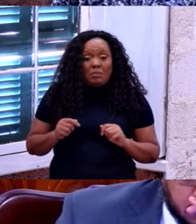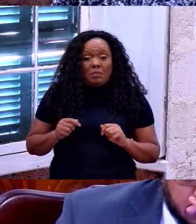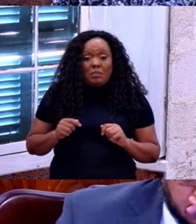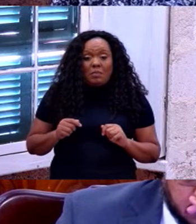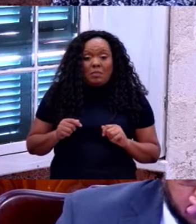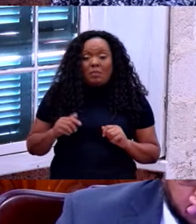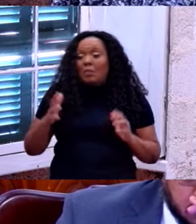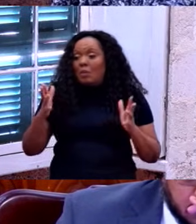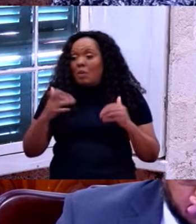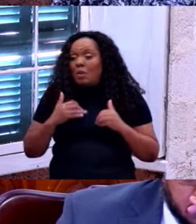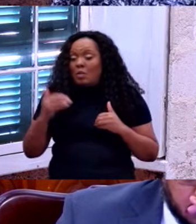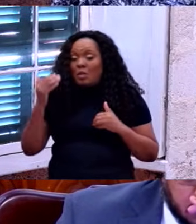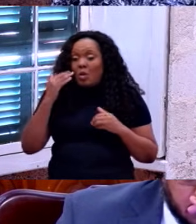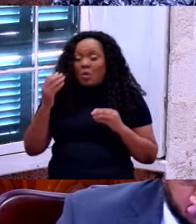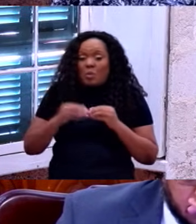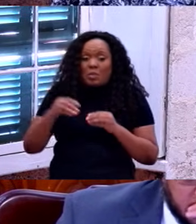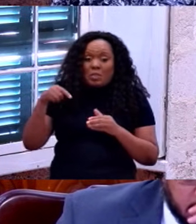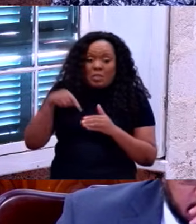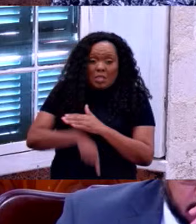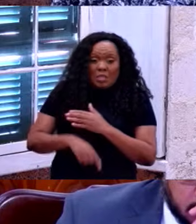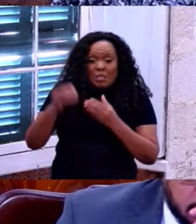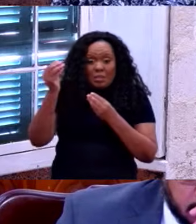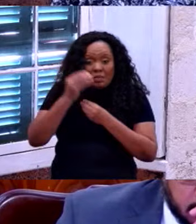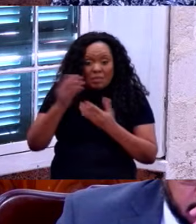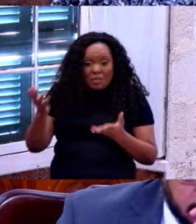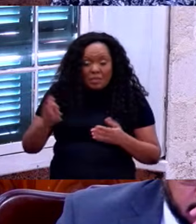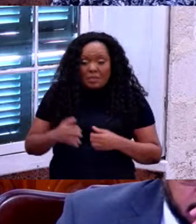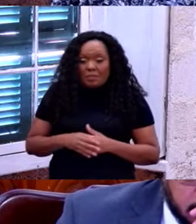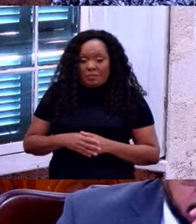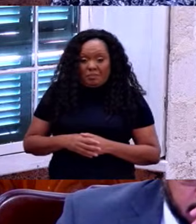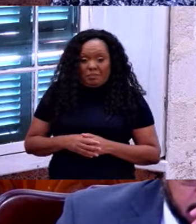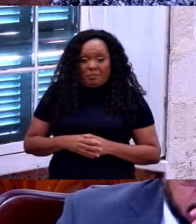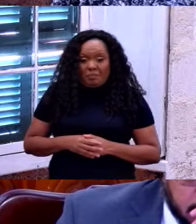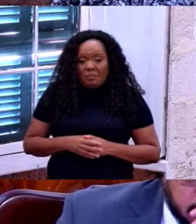detail? We have no information.